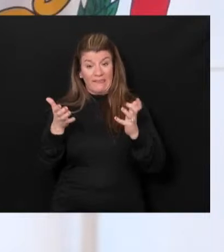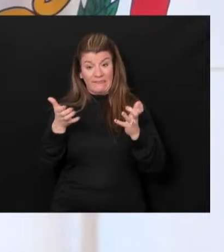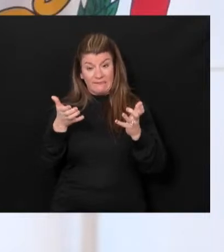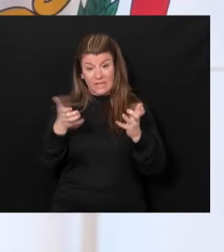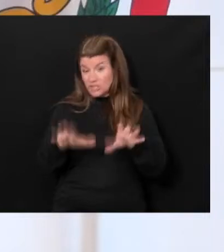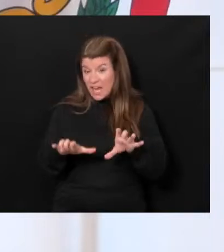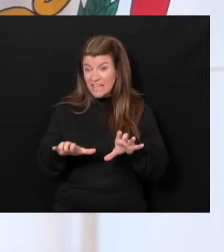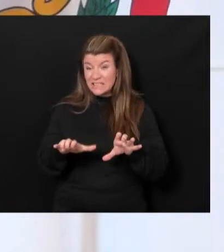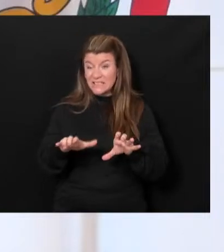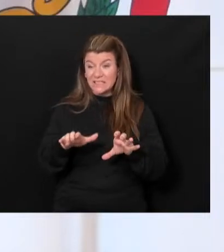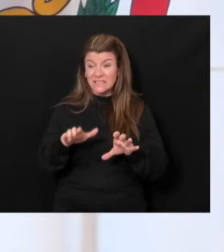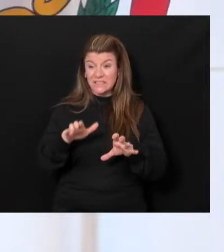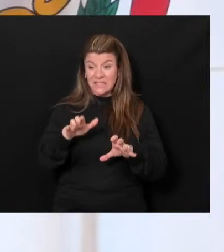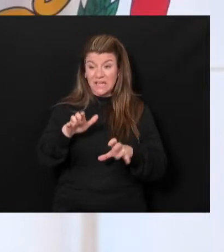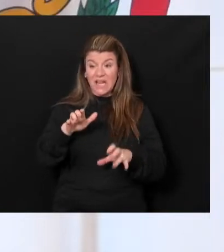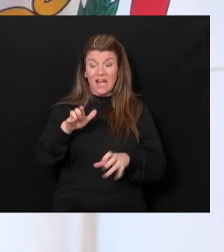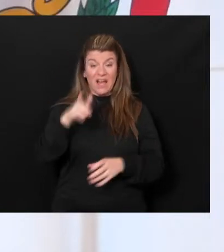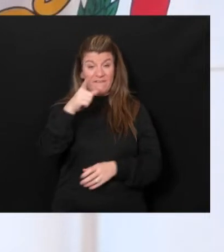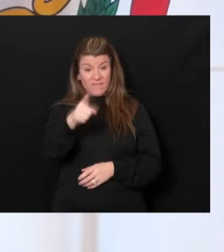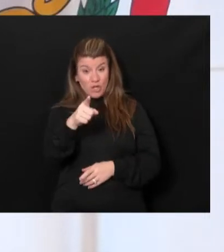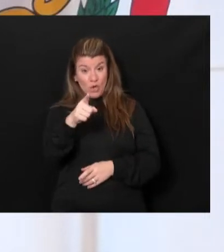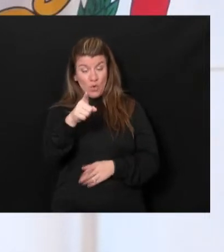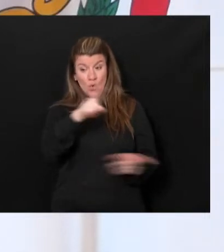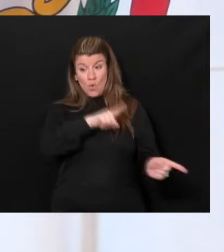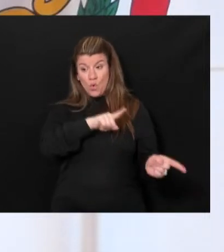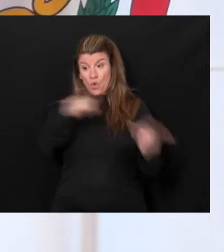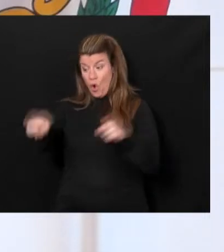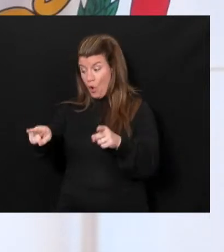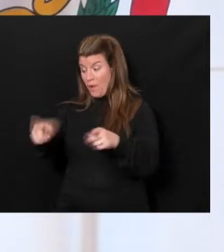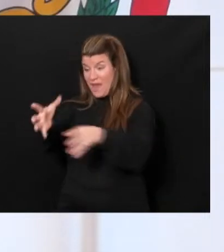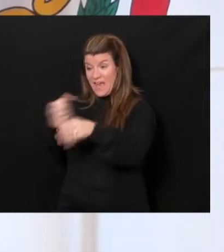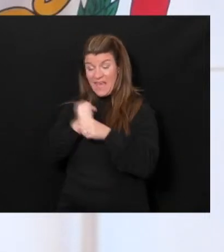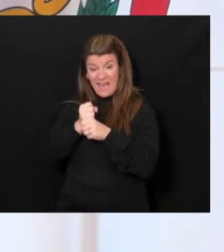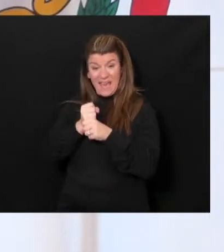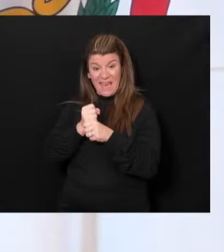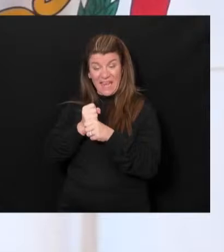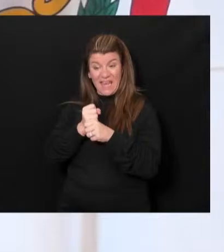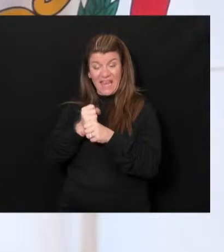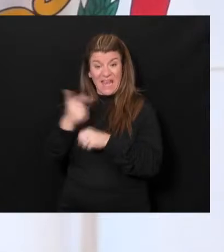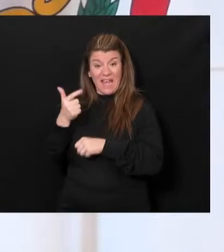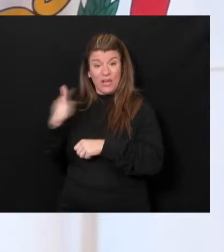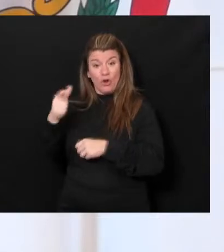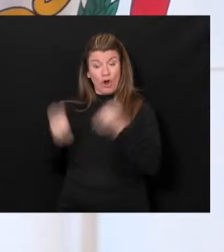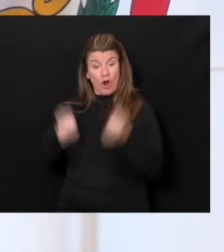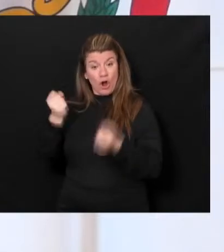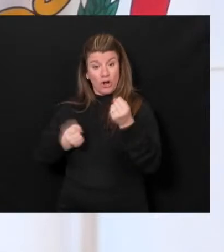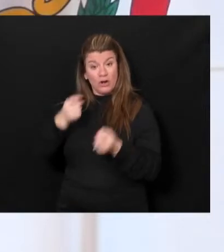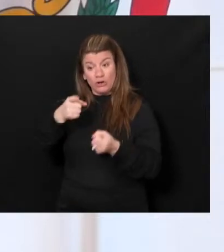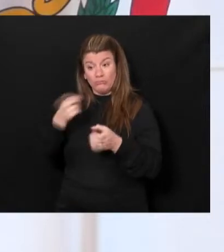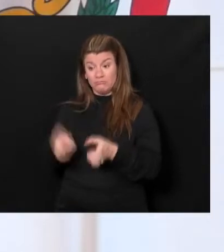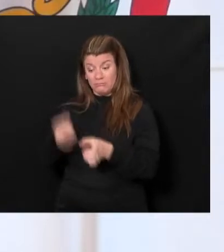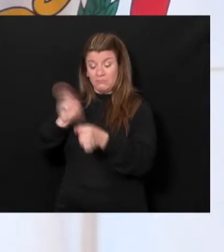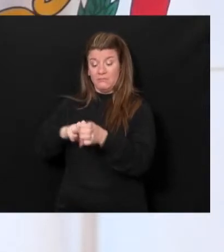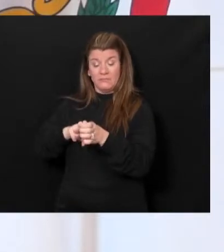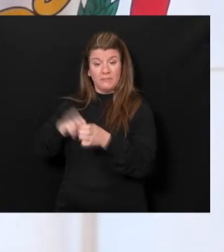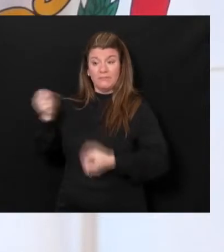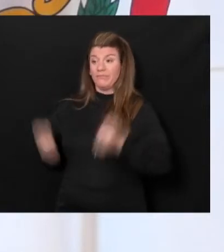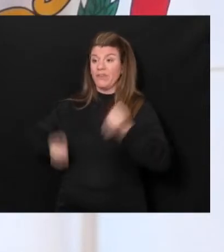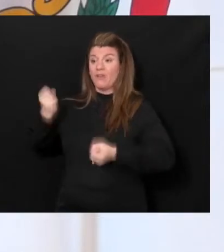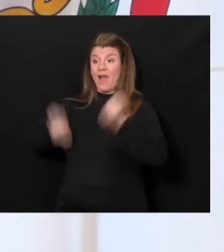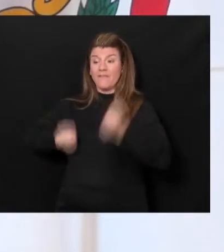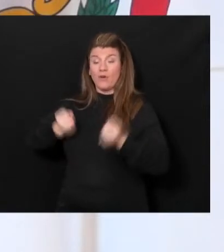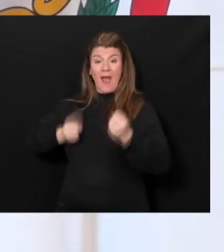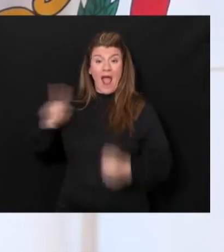chances of you literally going out and getting in your automobile are multiple